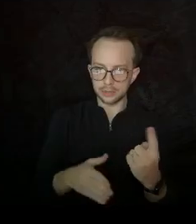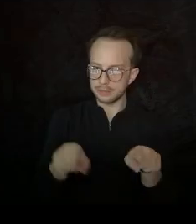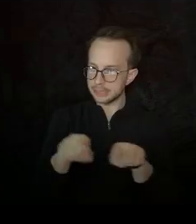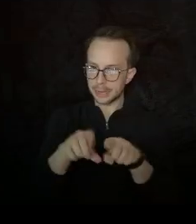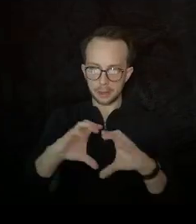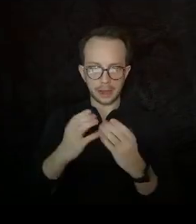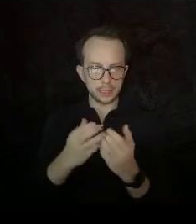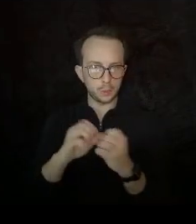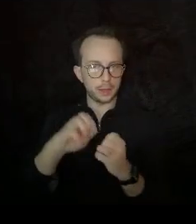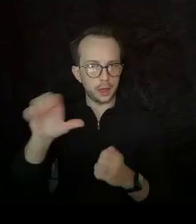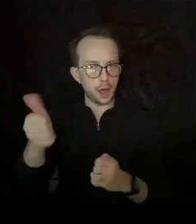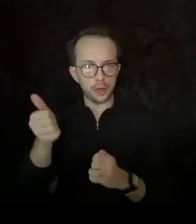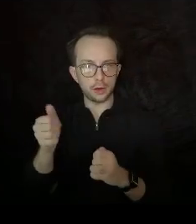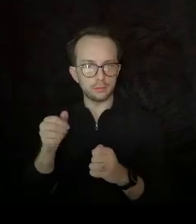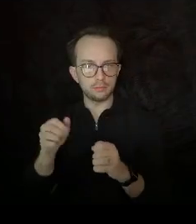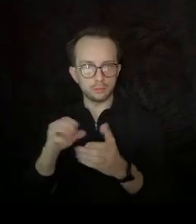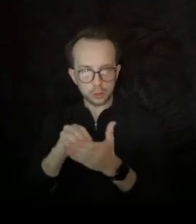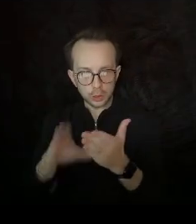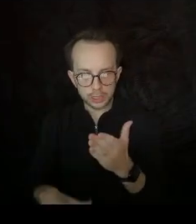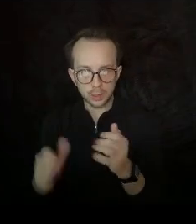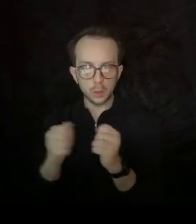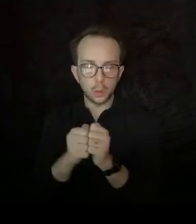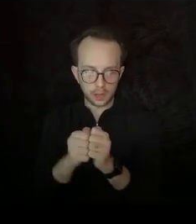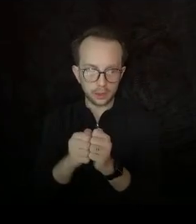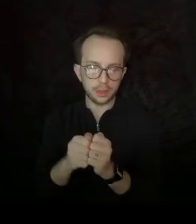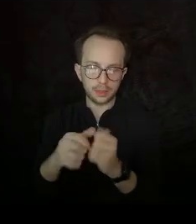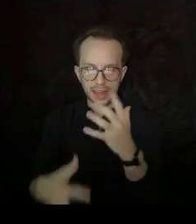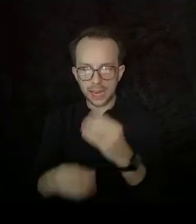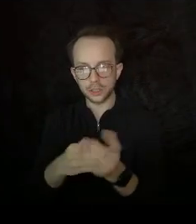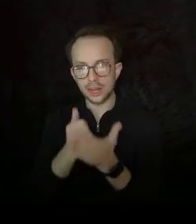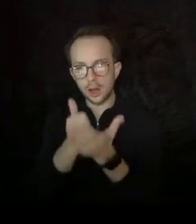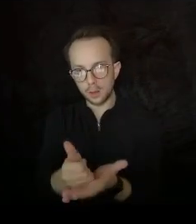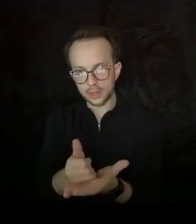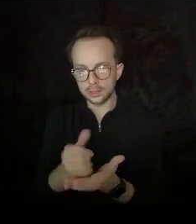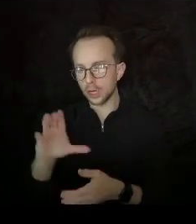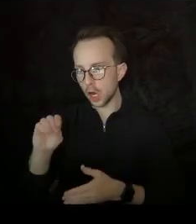co-teacher, accommodations, or support services.